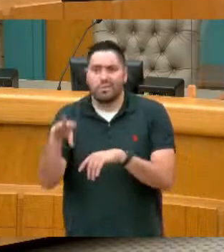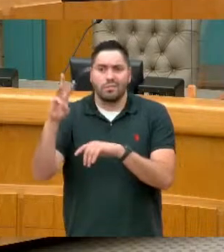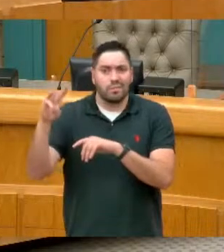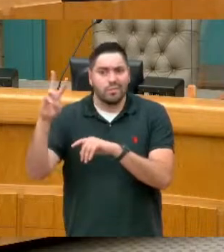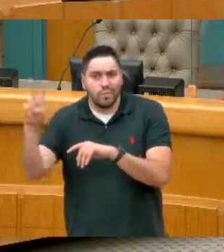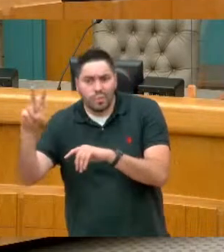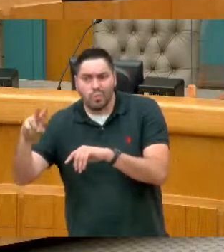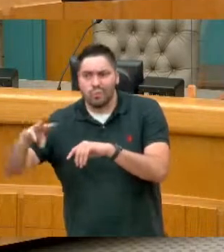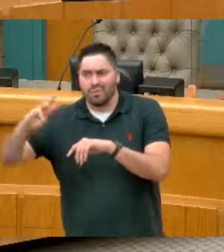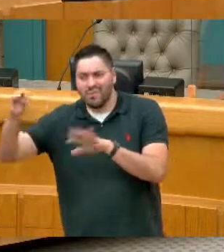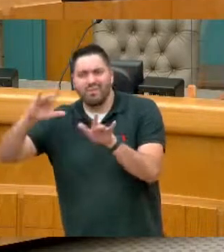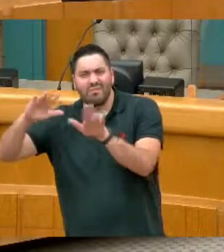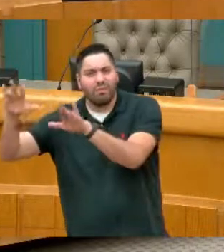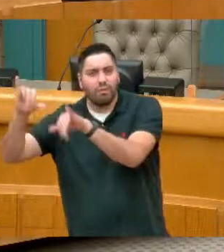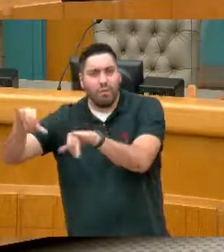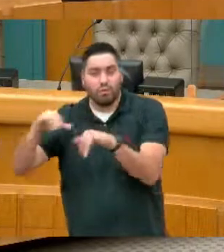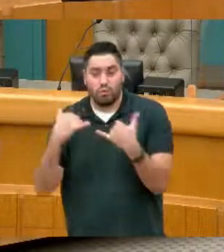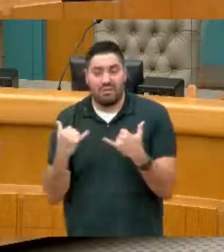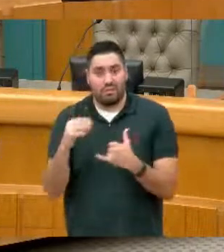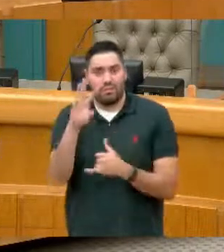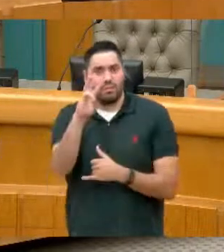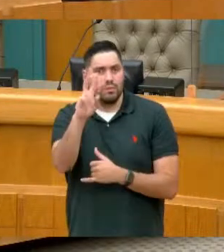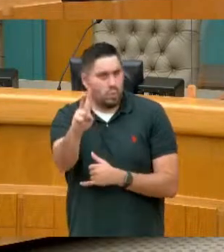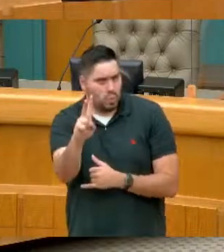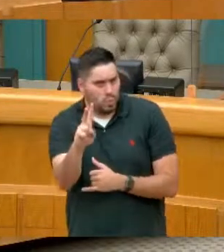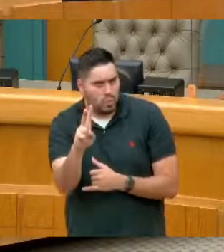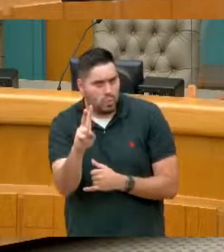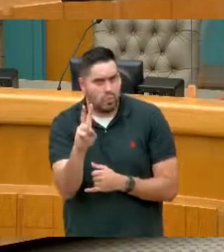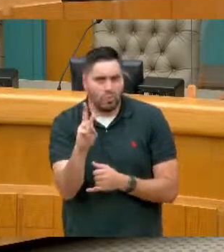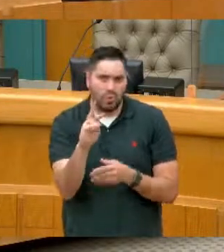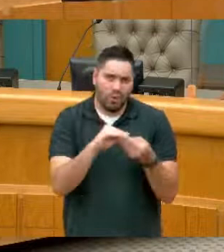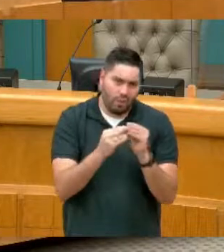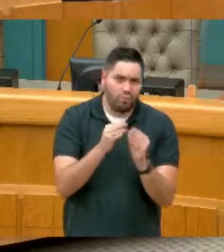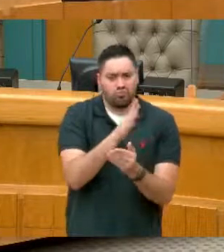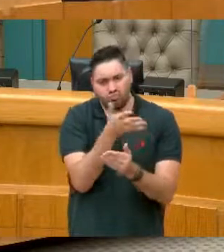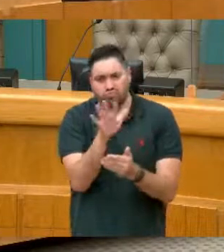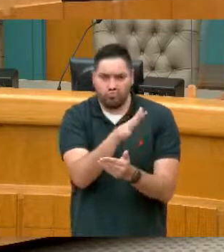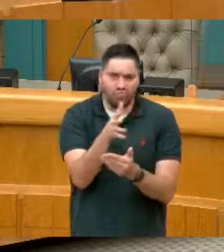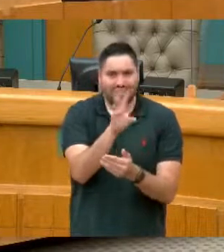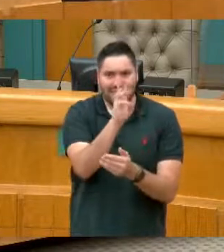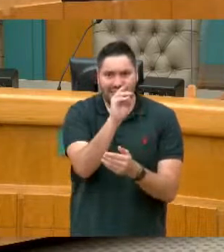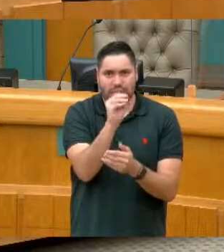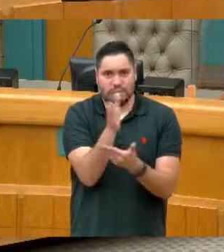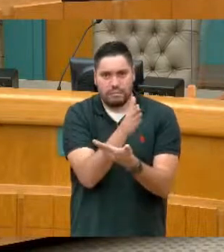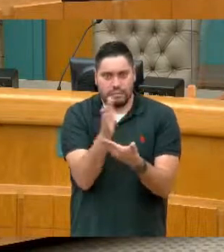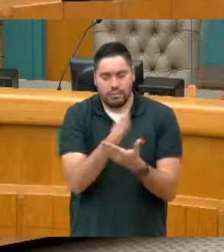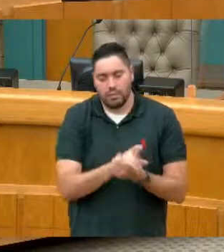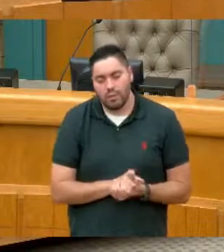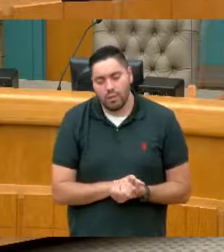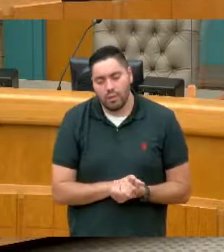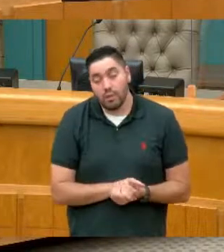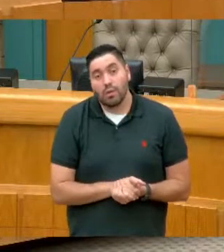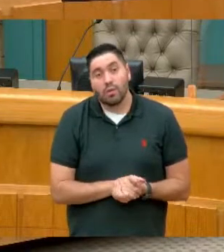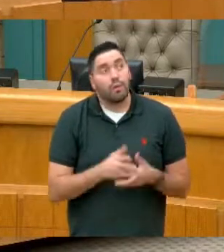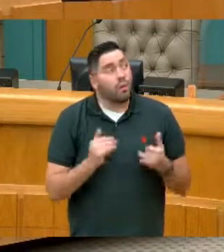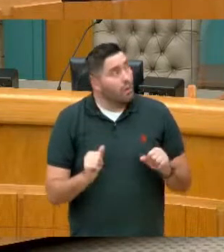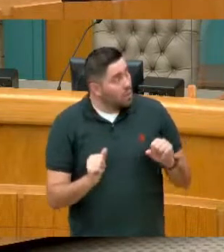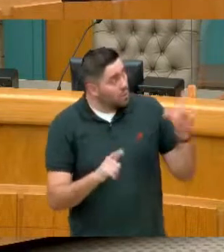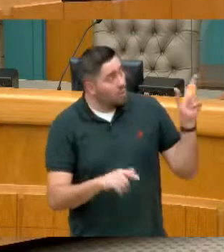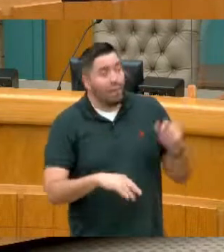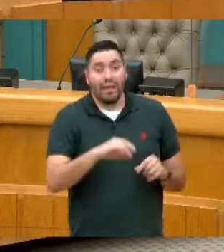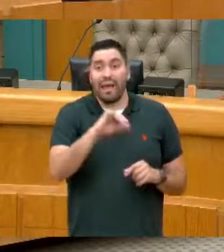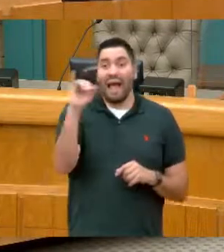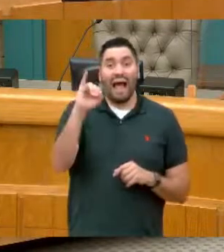we still see that it's a very gradual decline. It's more of a plateau at this point. And so the